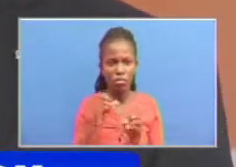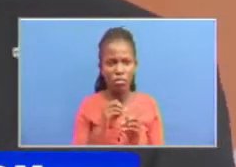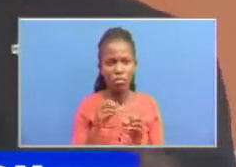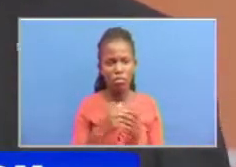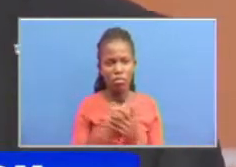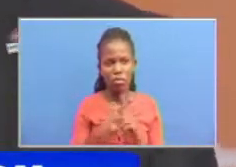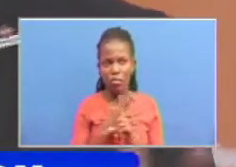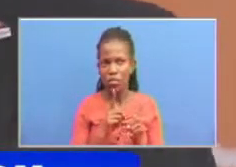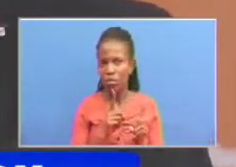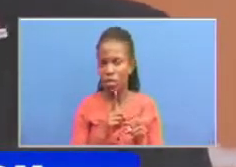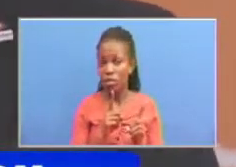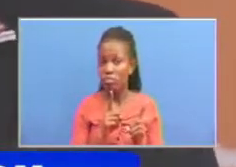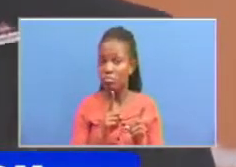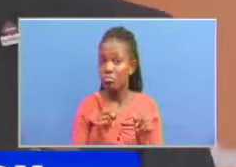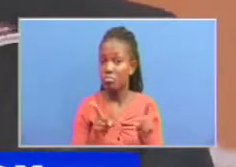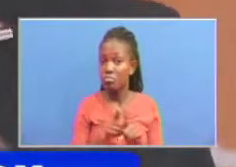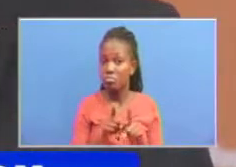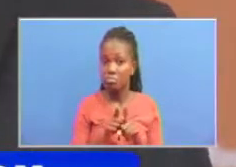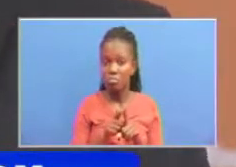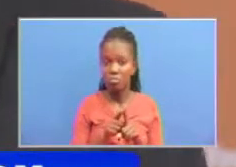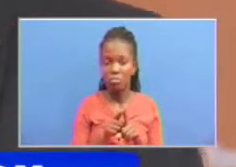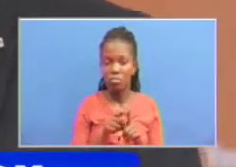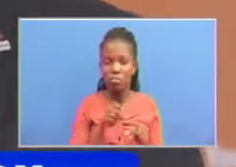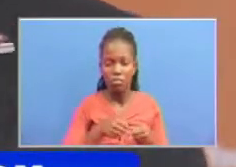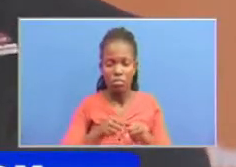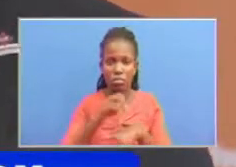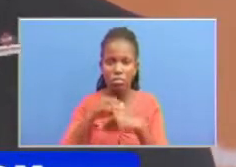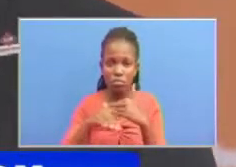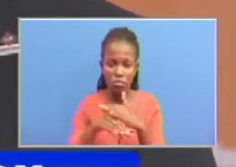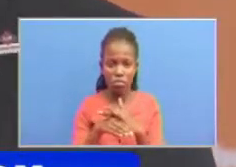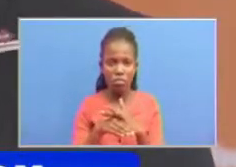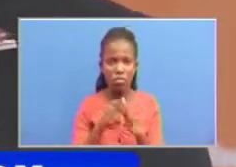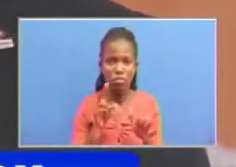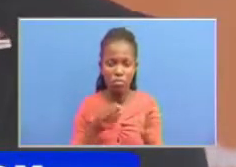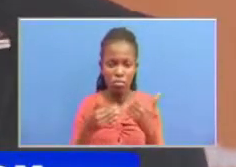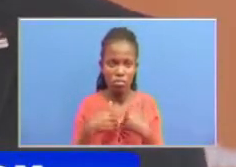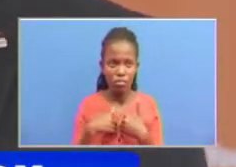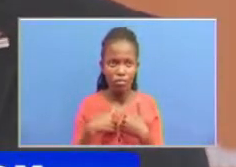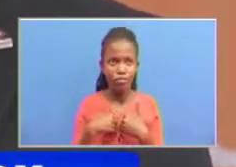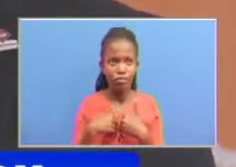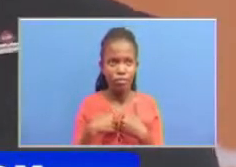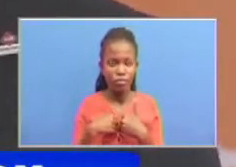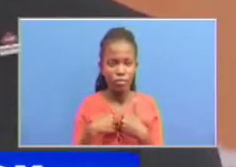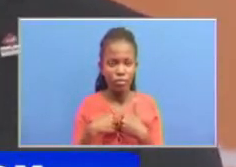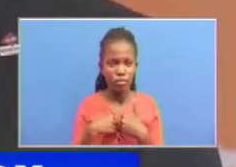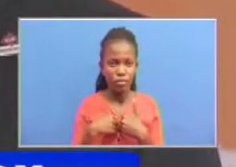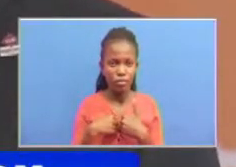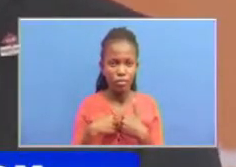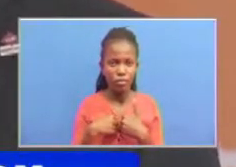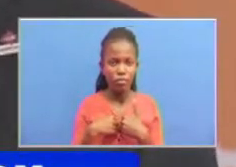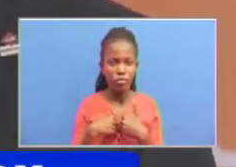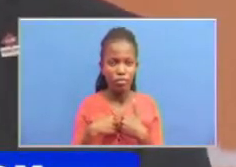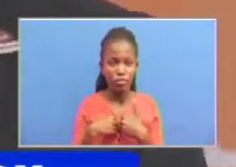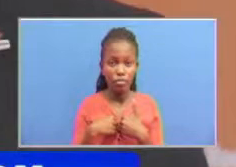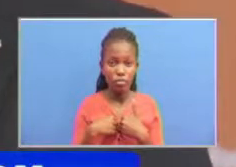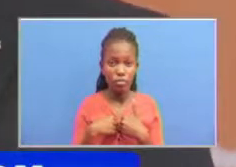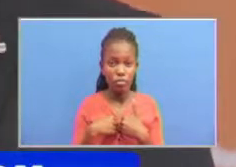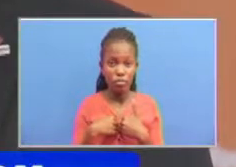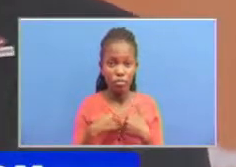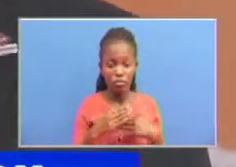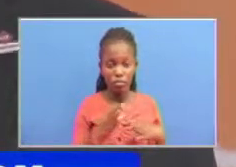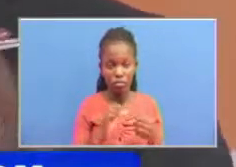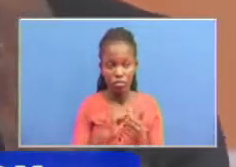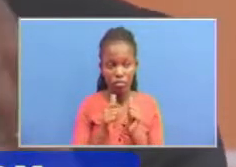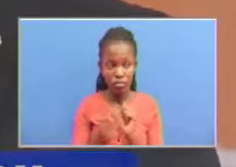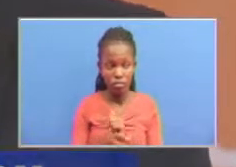but all the systems that we have and we envisaged to put on the cloud were managed to be migrated to the